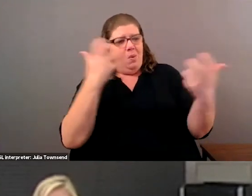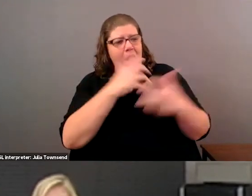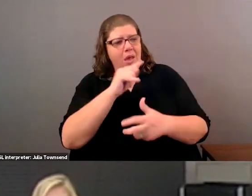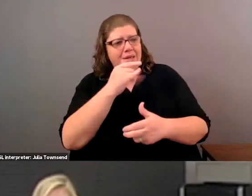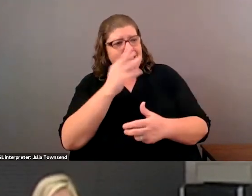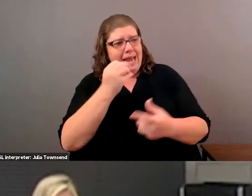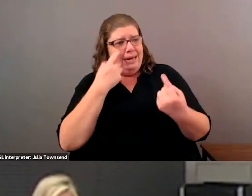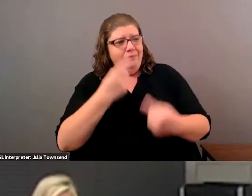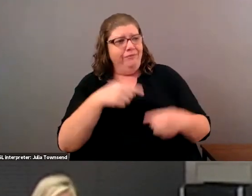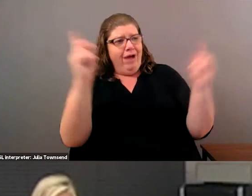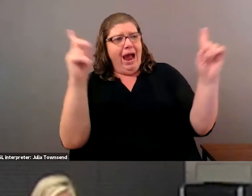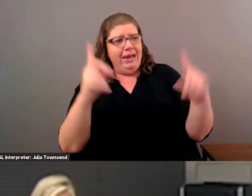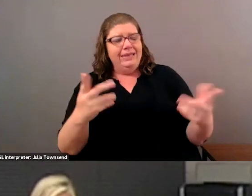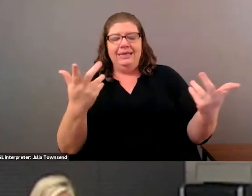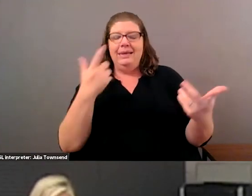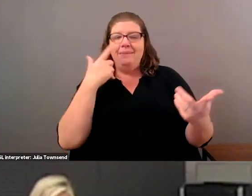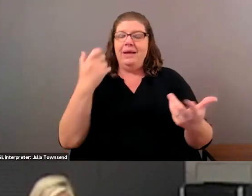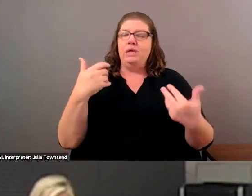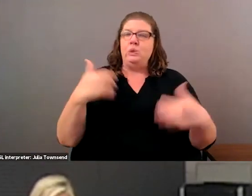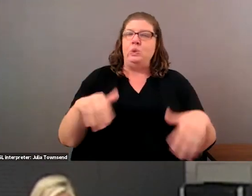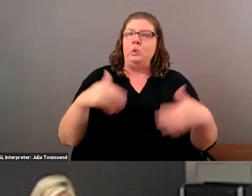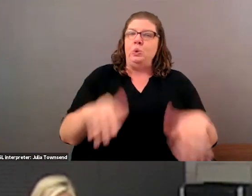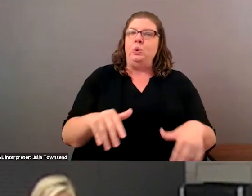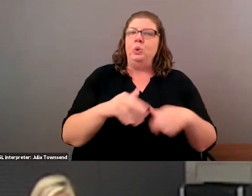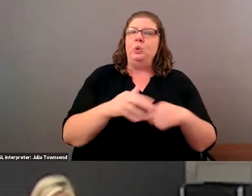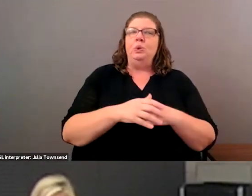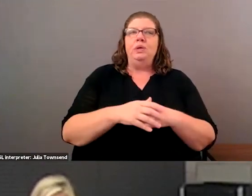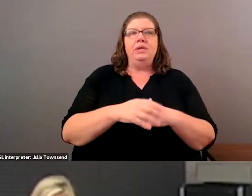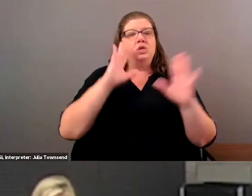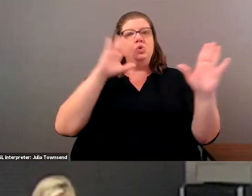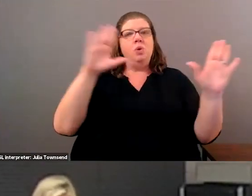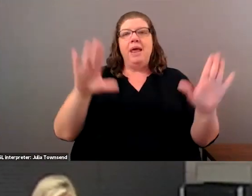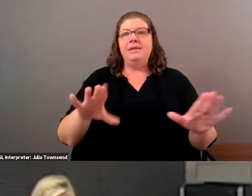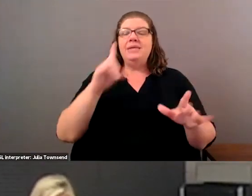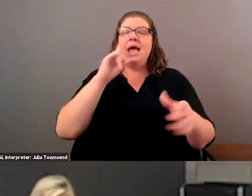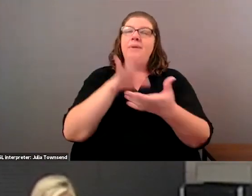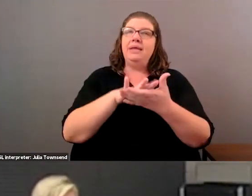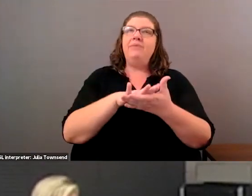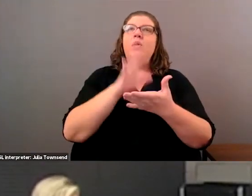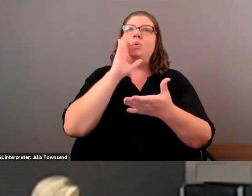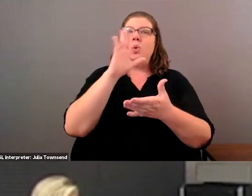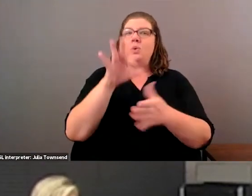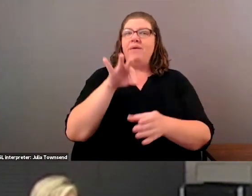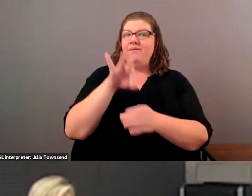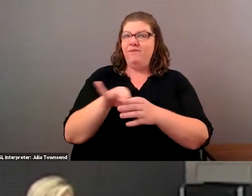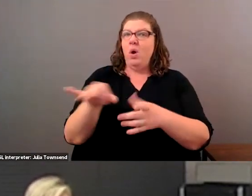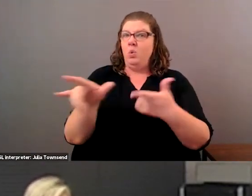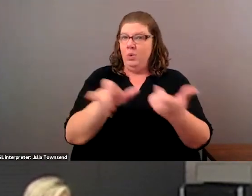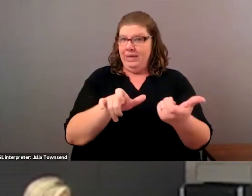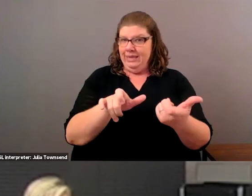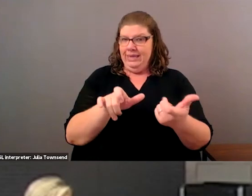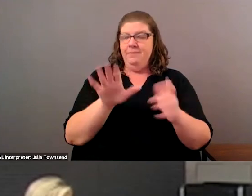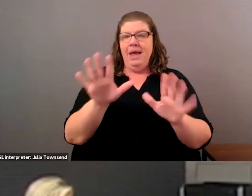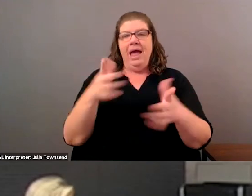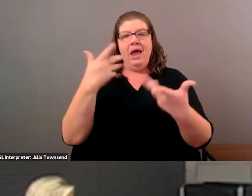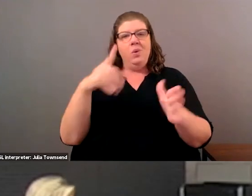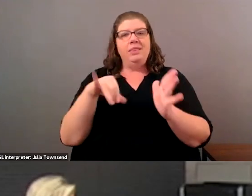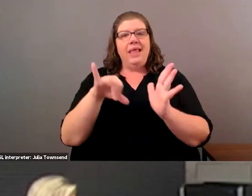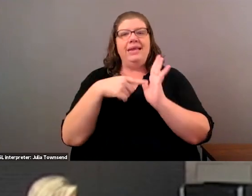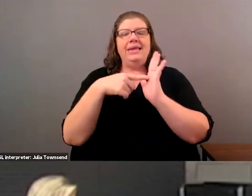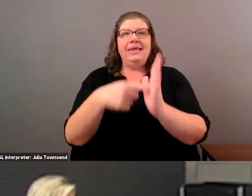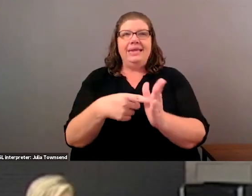finally, because it's just tremendous. So even though I believe we're going to have a vote here pretty quickly, I don't want that to indicate that this is